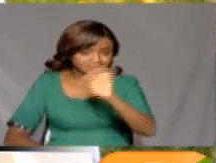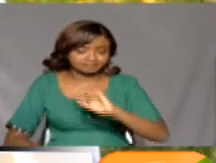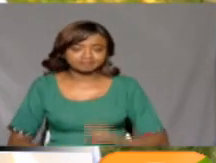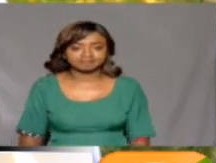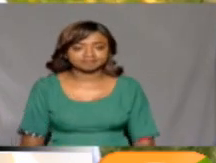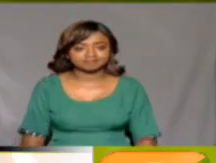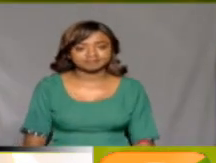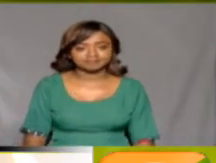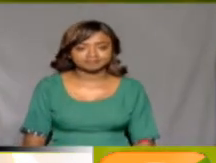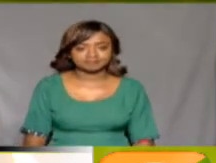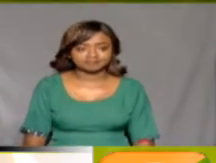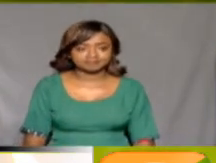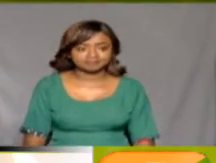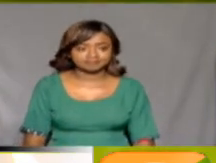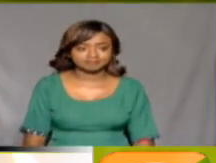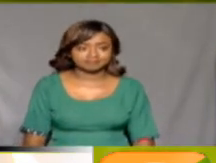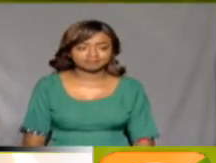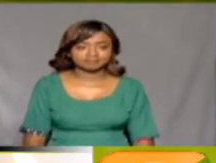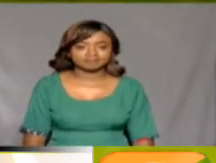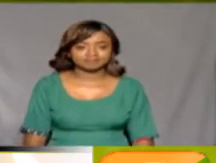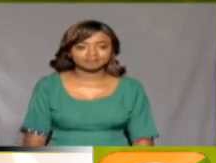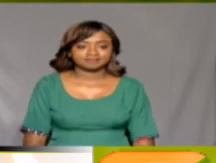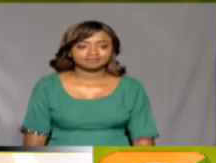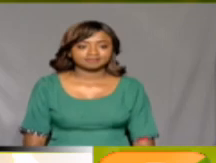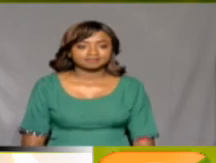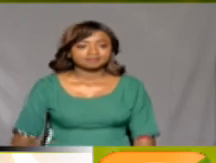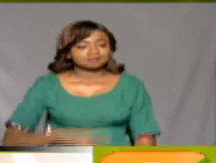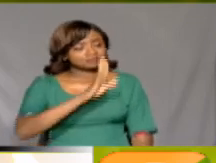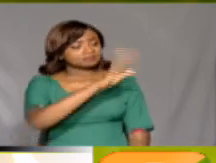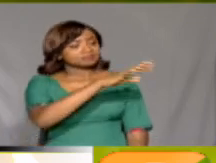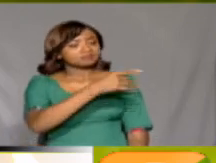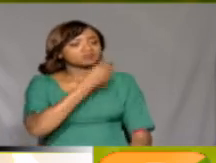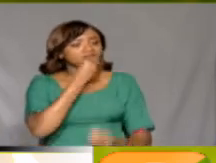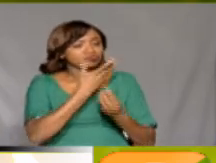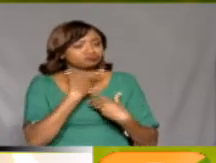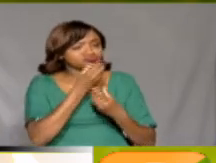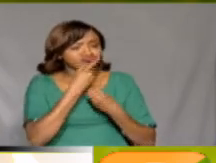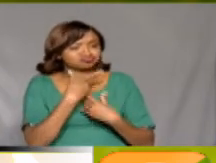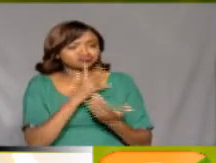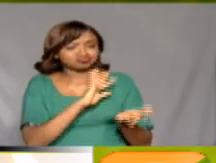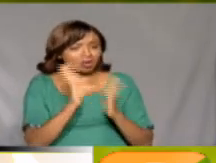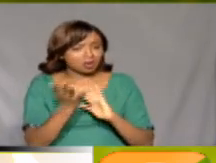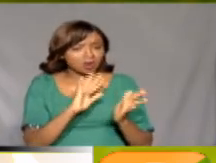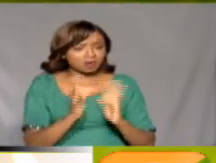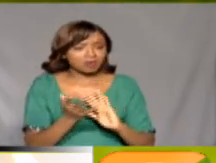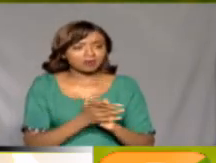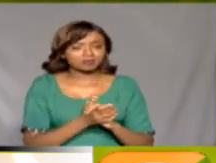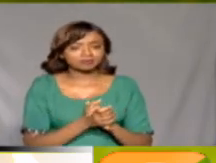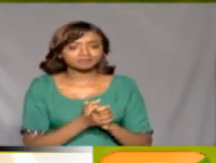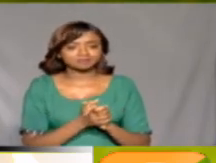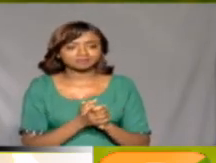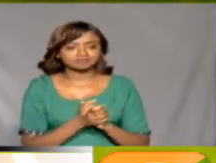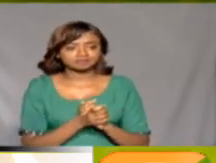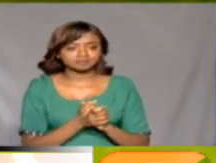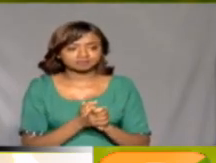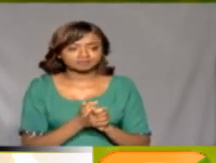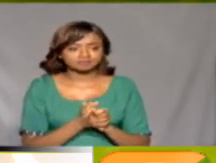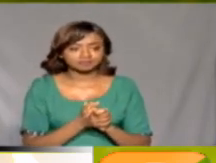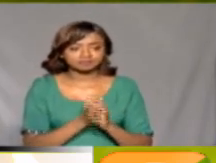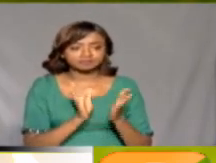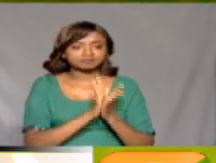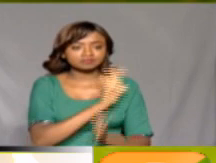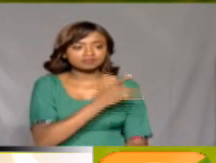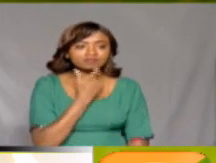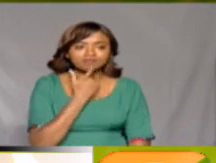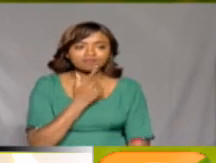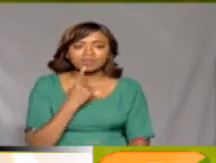there. As we wrap up this interview, you have talked extensively about your relationship with late President Moi,